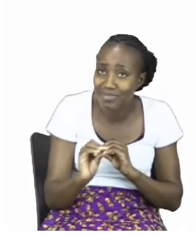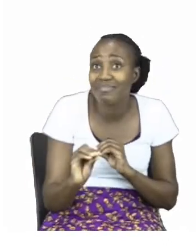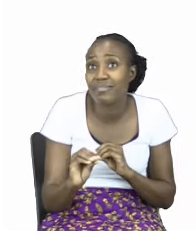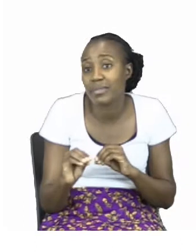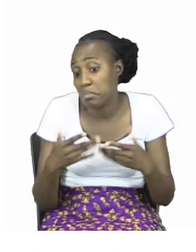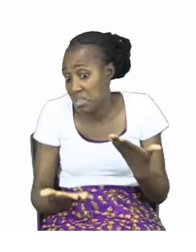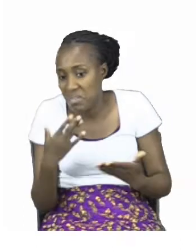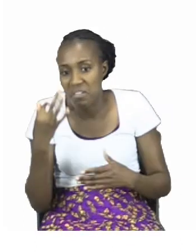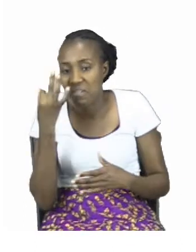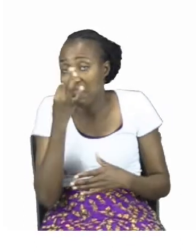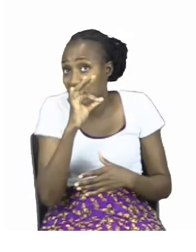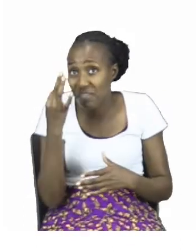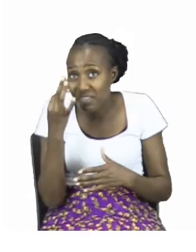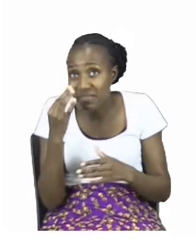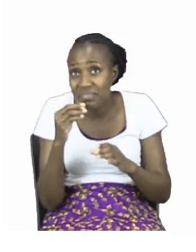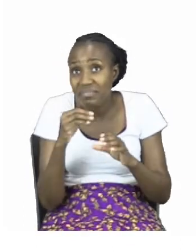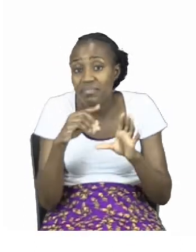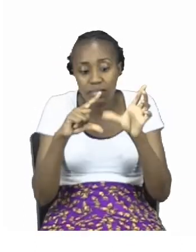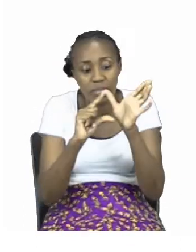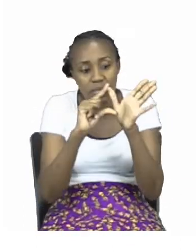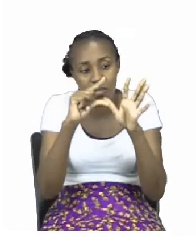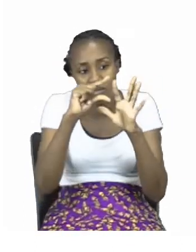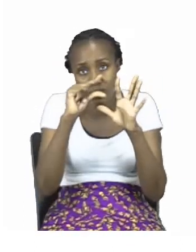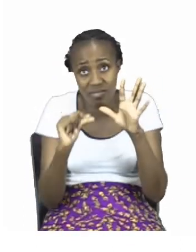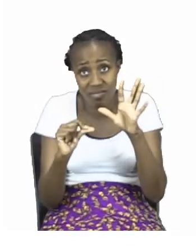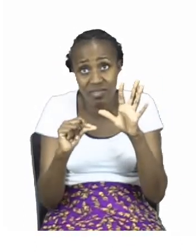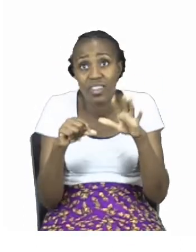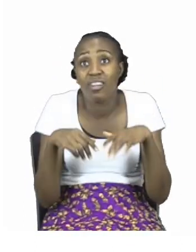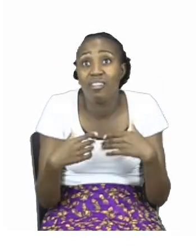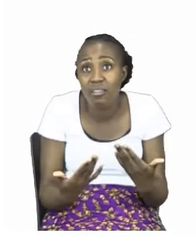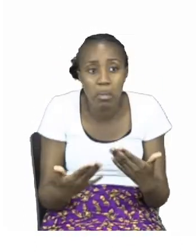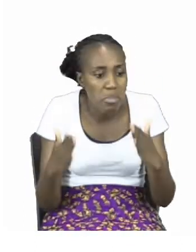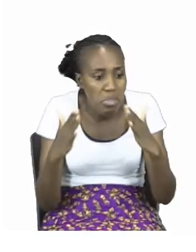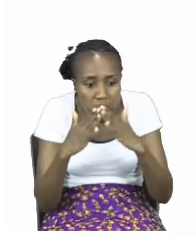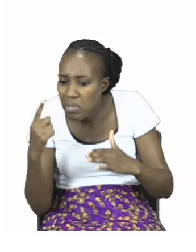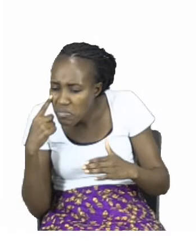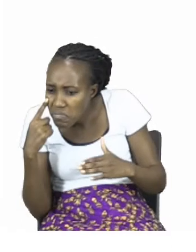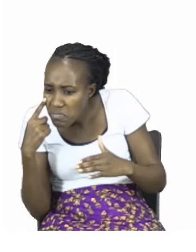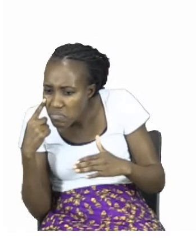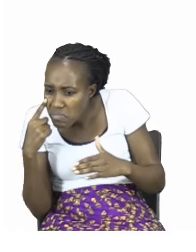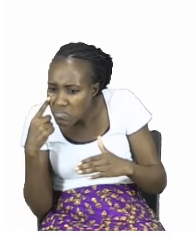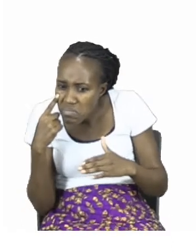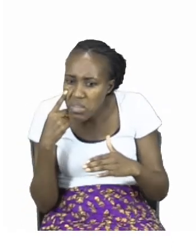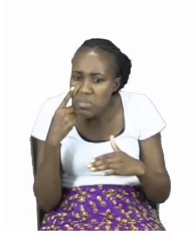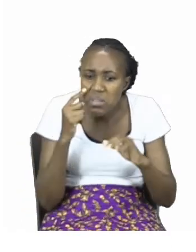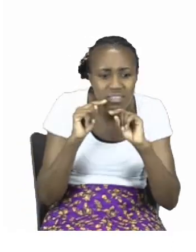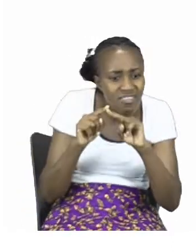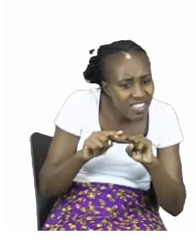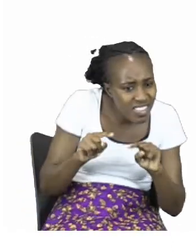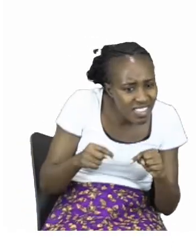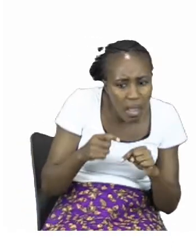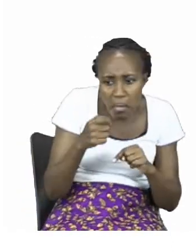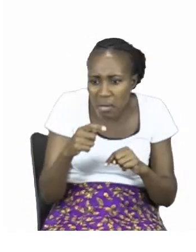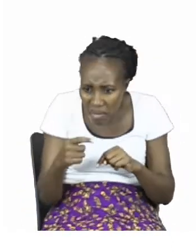flowers, leaves, or something inside the house, like popcorn,